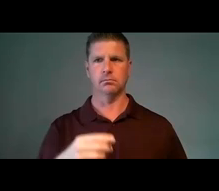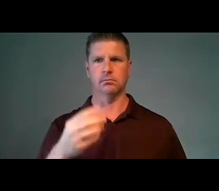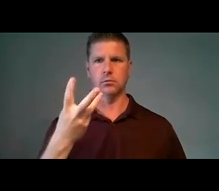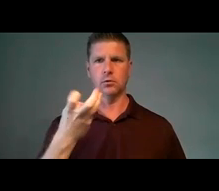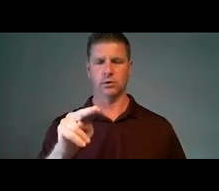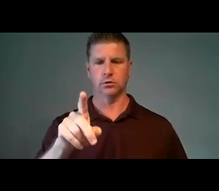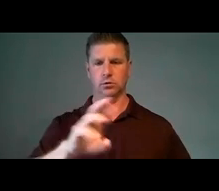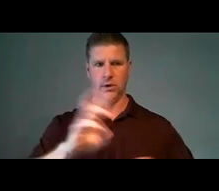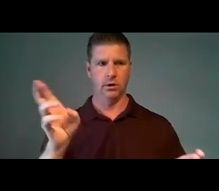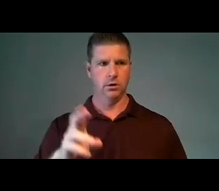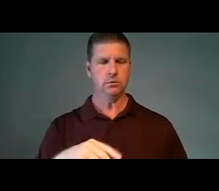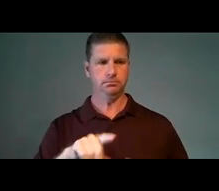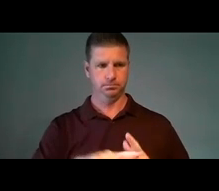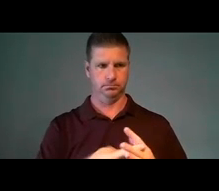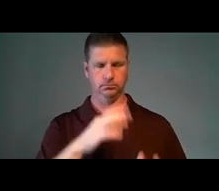talking.